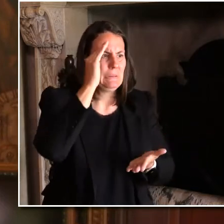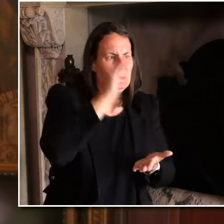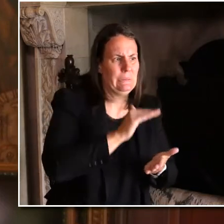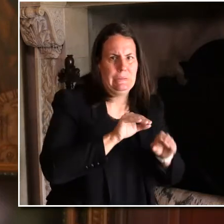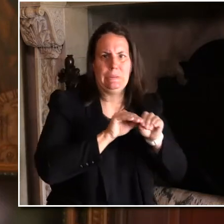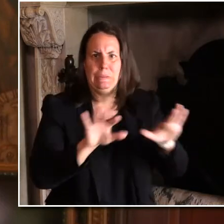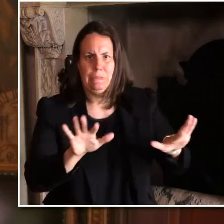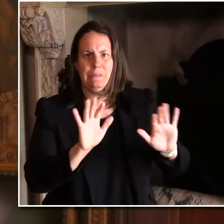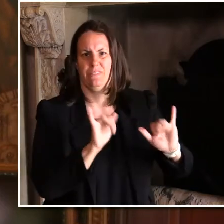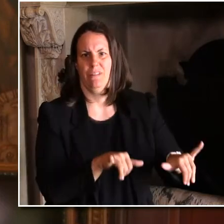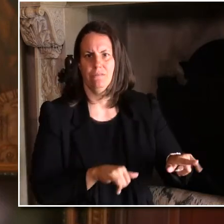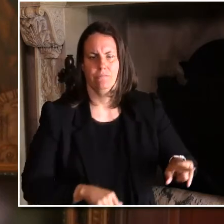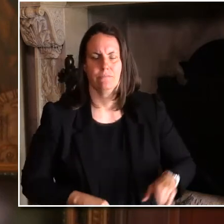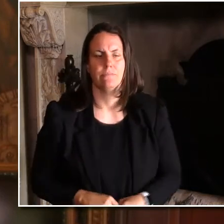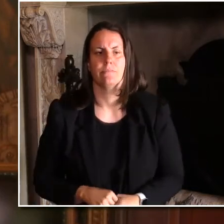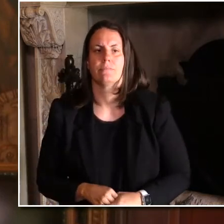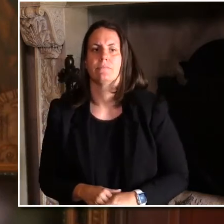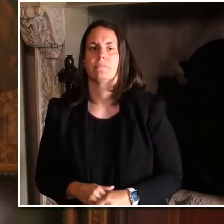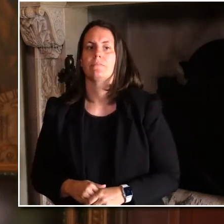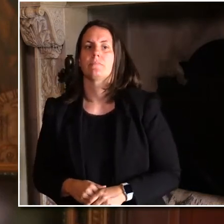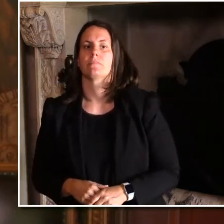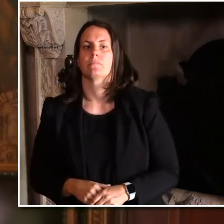not